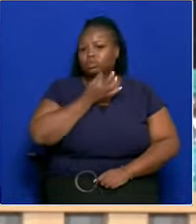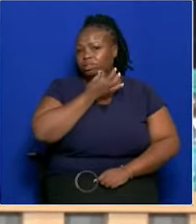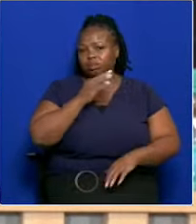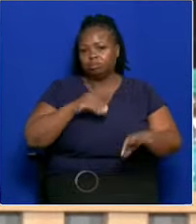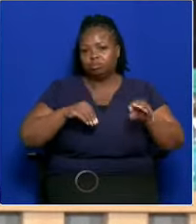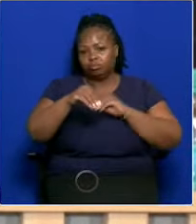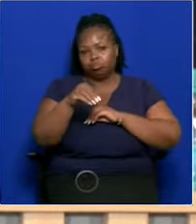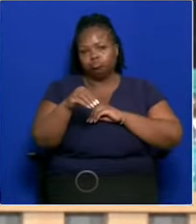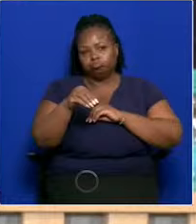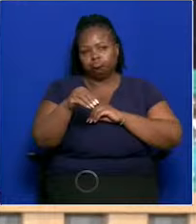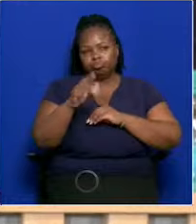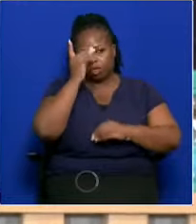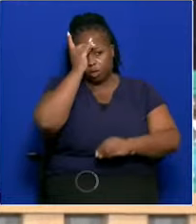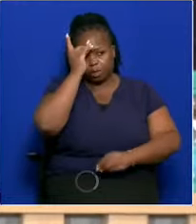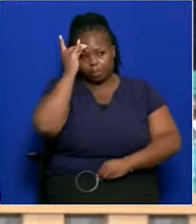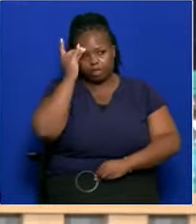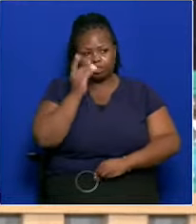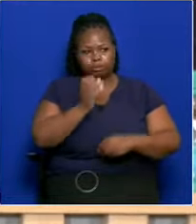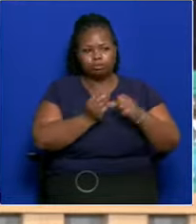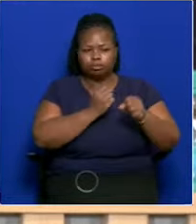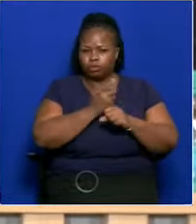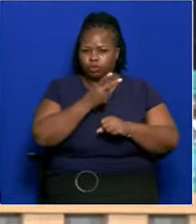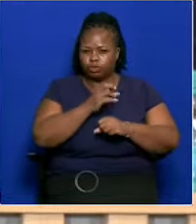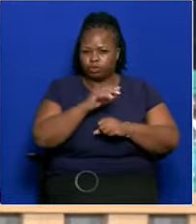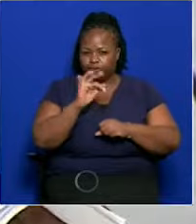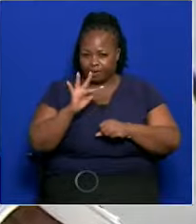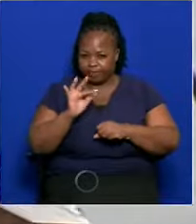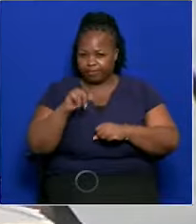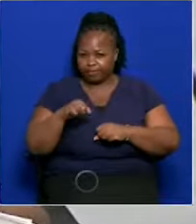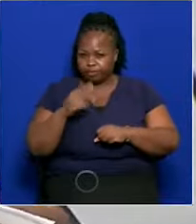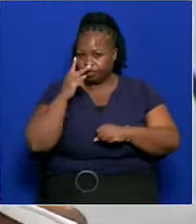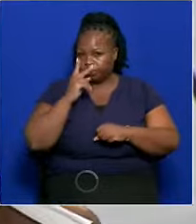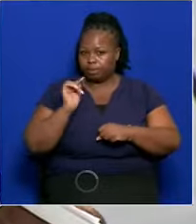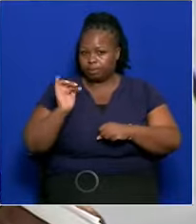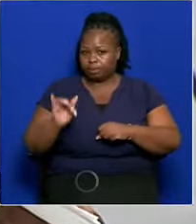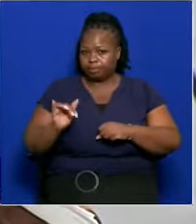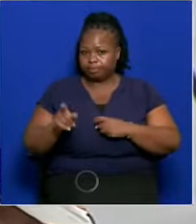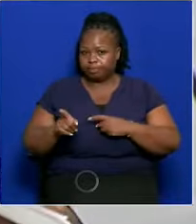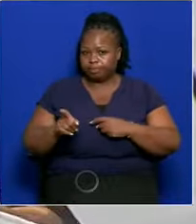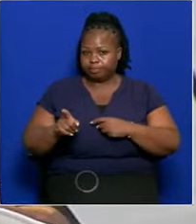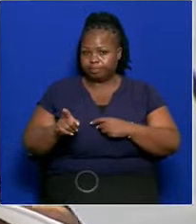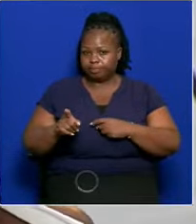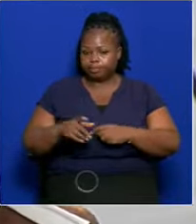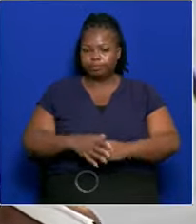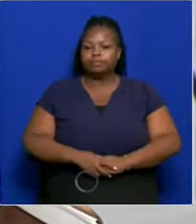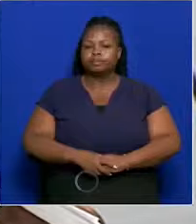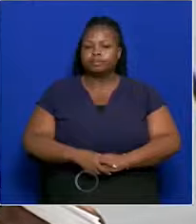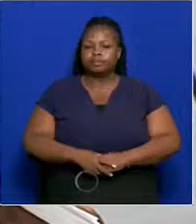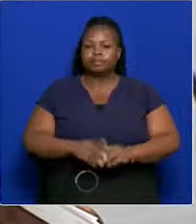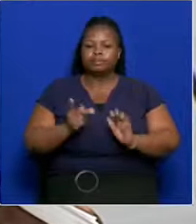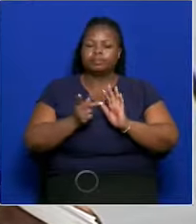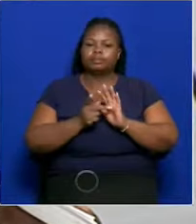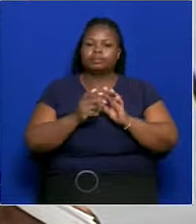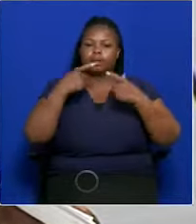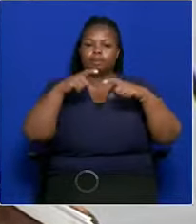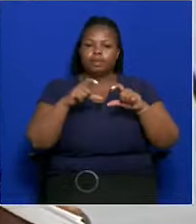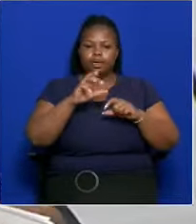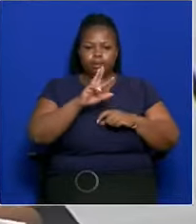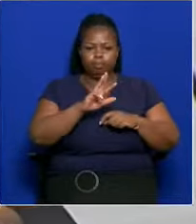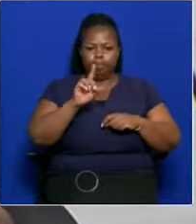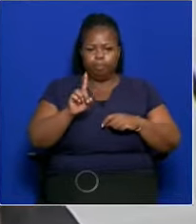March 2025. Do you see that? That's at paragraph 91 of your